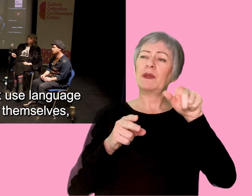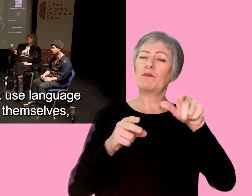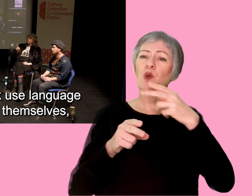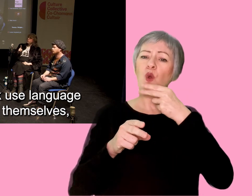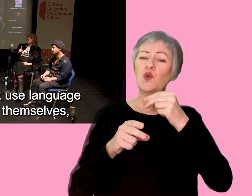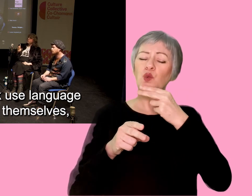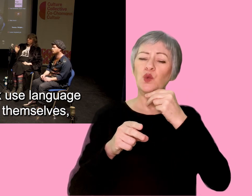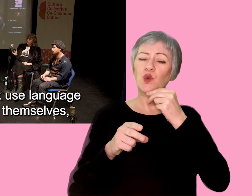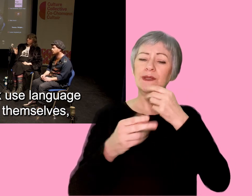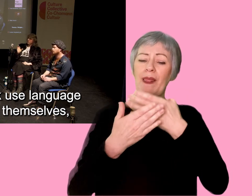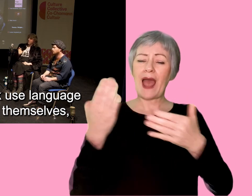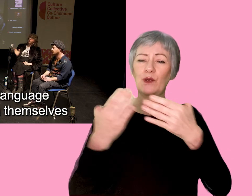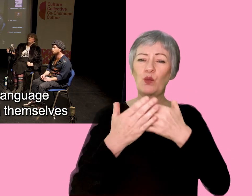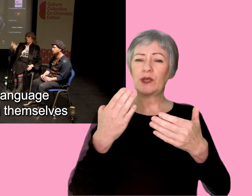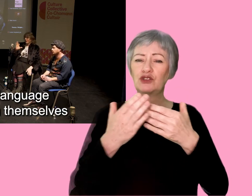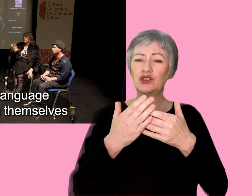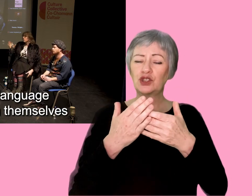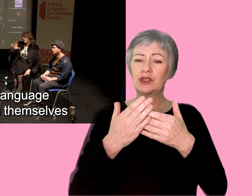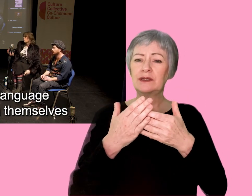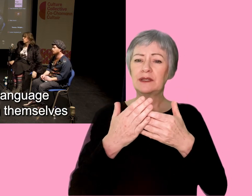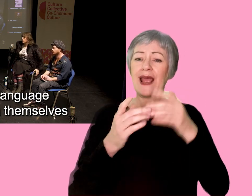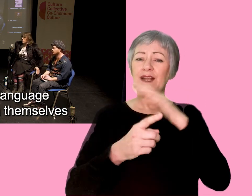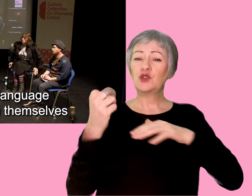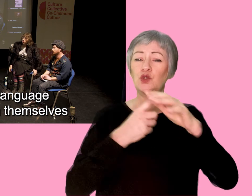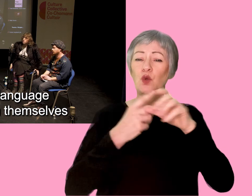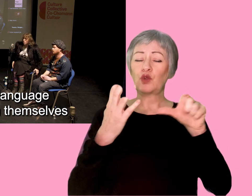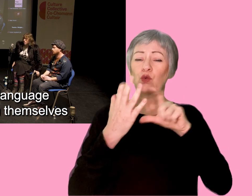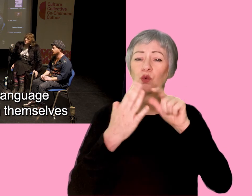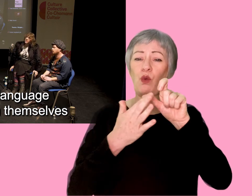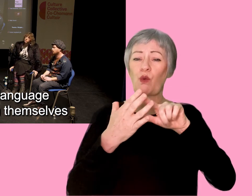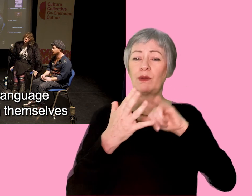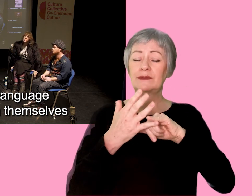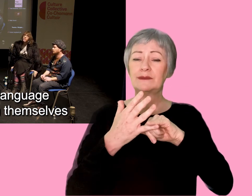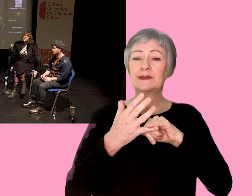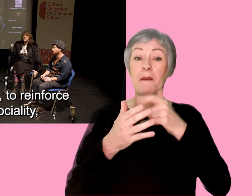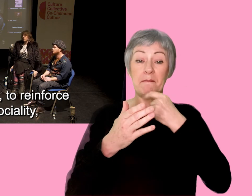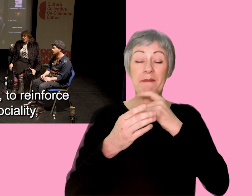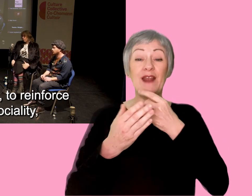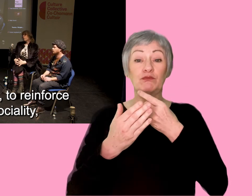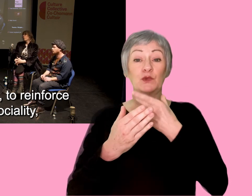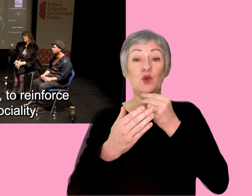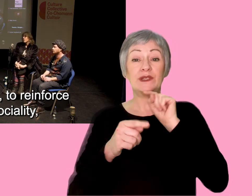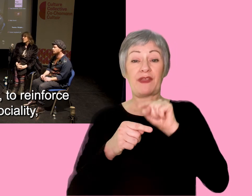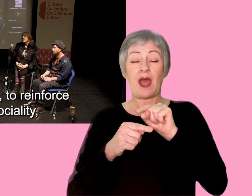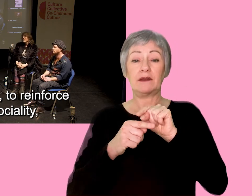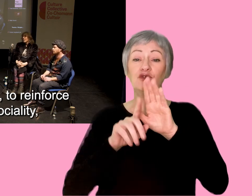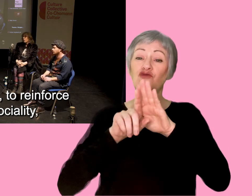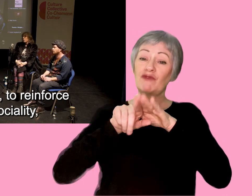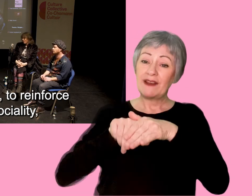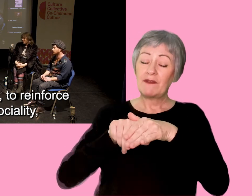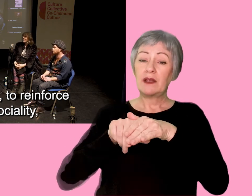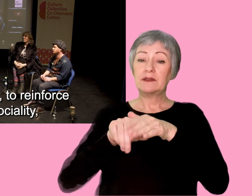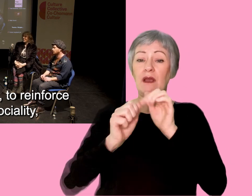social codes between themselves, the way that men use language and social codes between themselves to reinforce